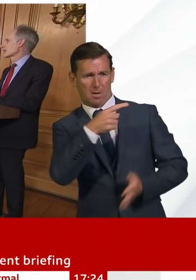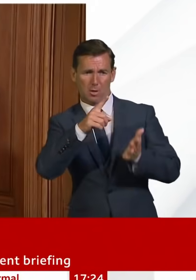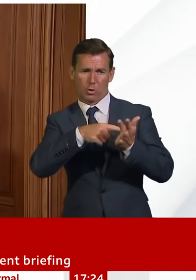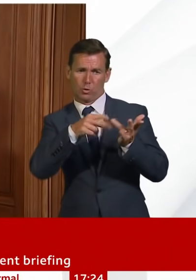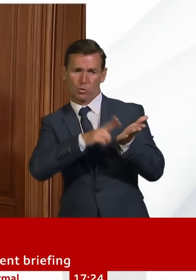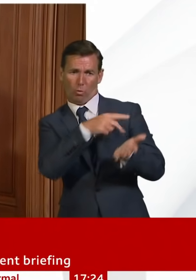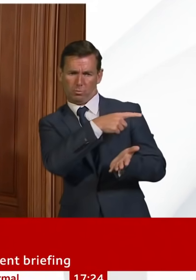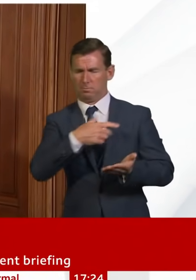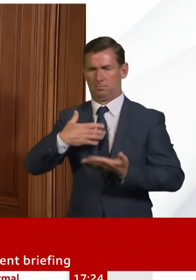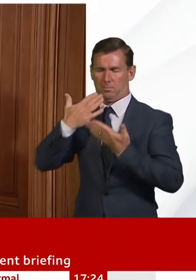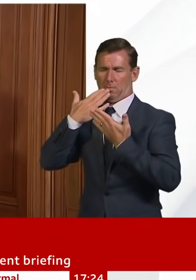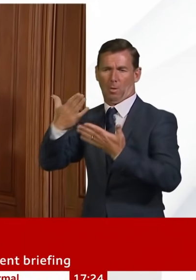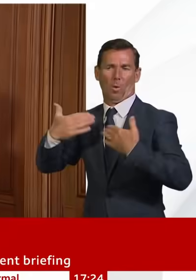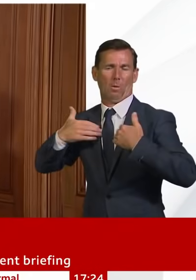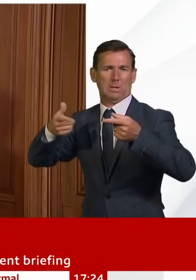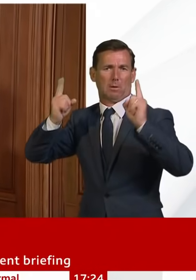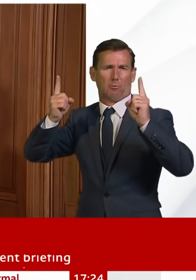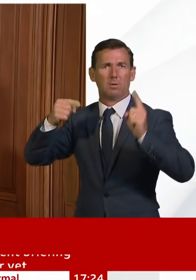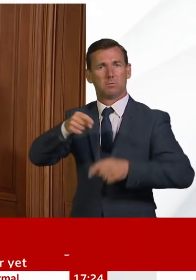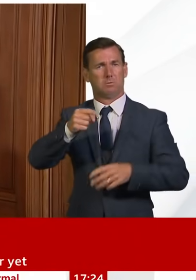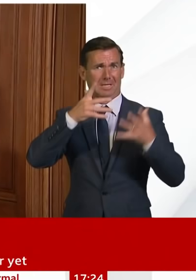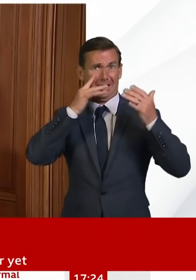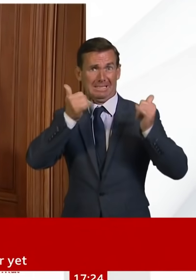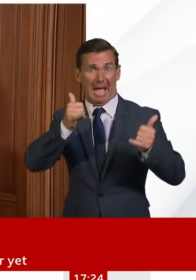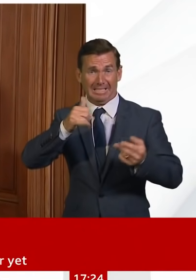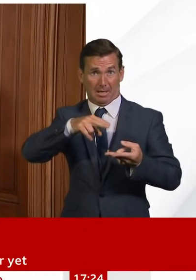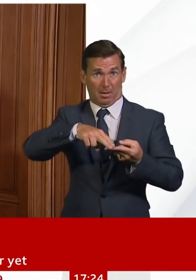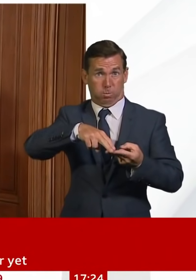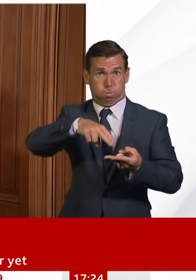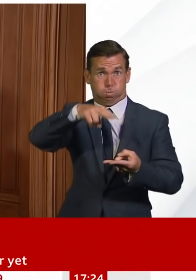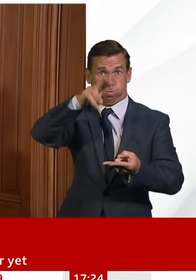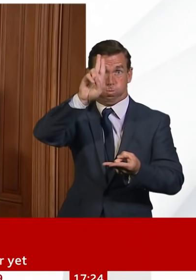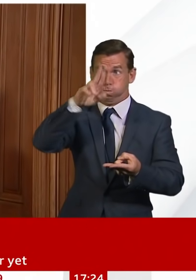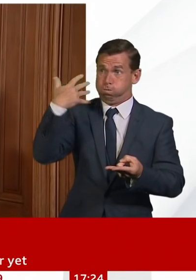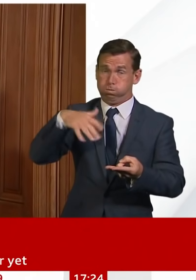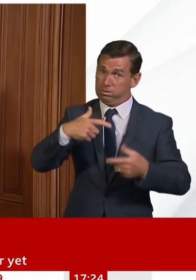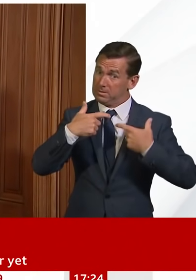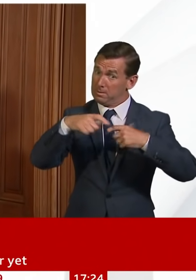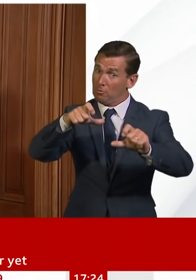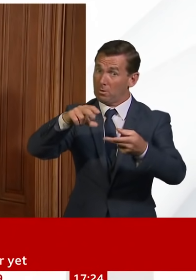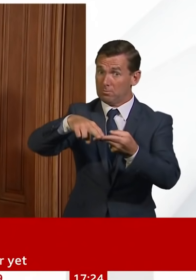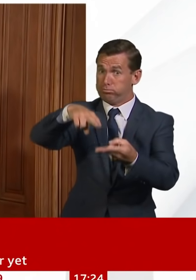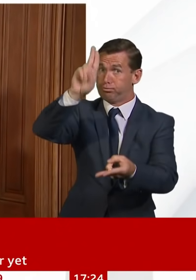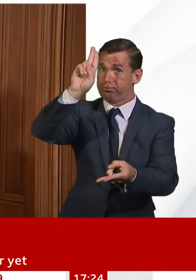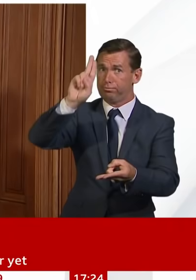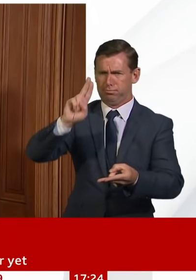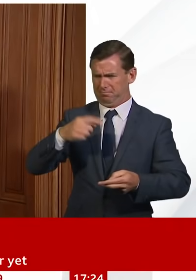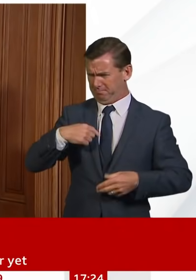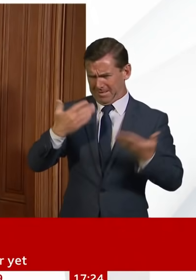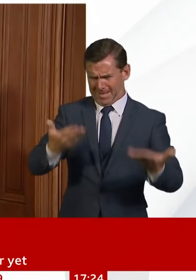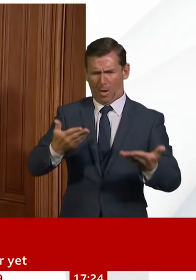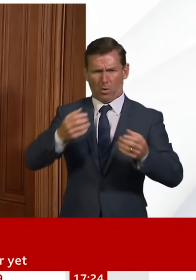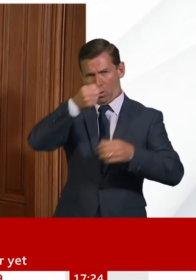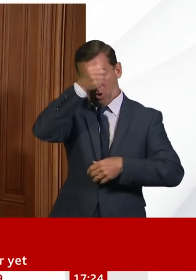up dramatically, and in fact is going to continue going up a lot quite soon. So we can now say we are meeting the requirement in hospitals.